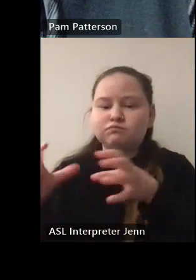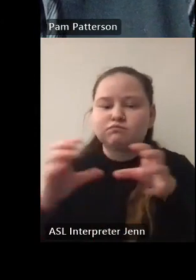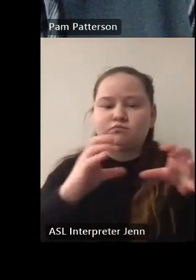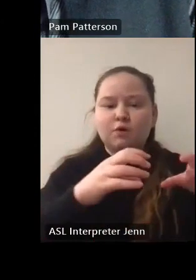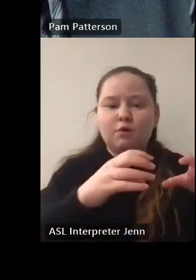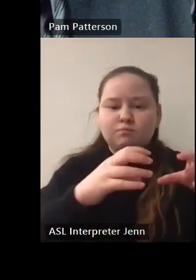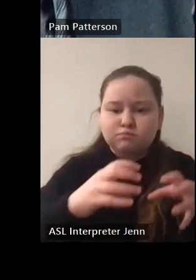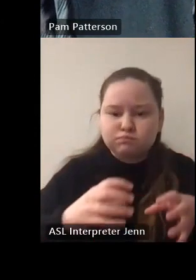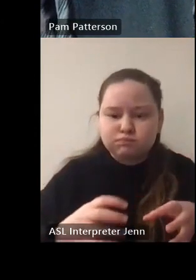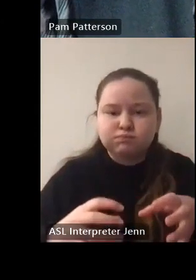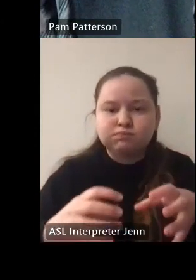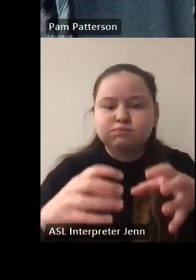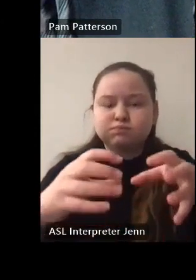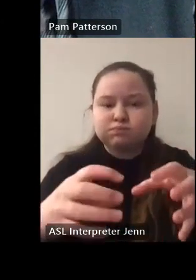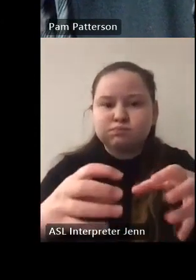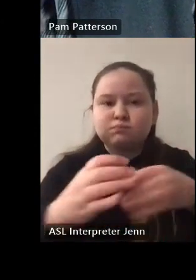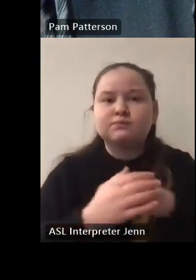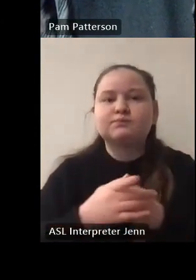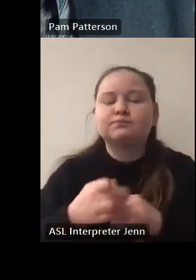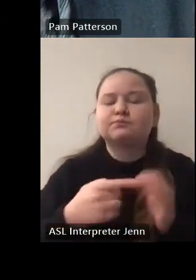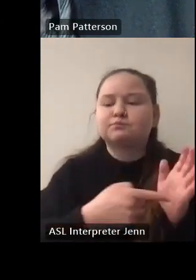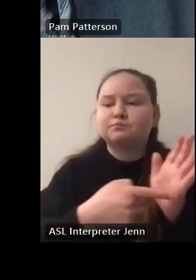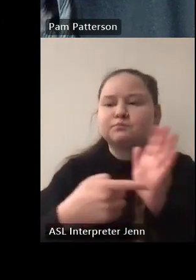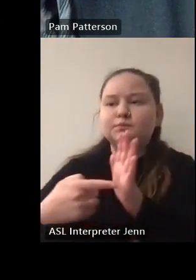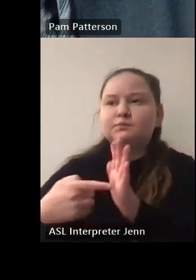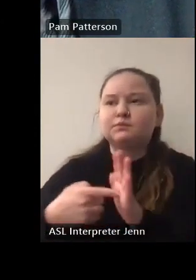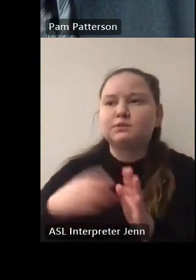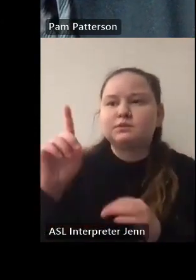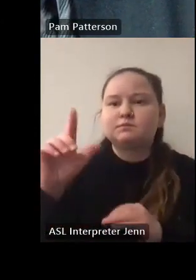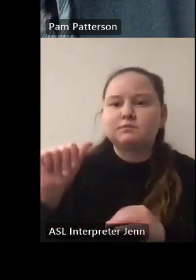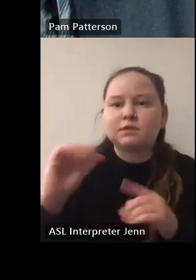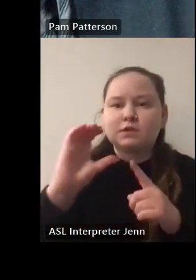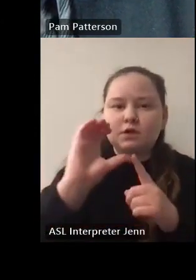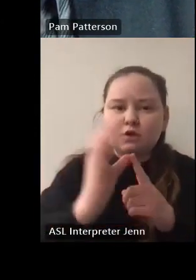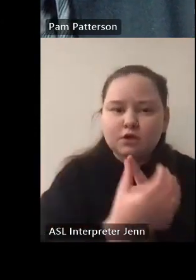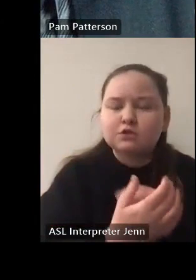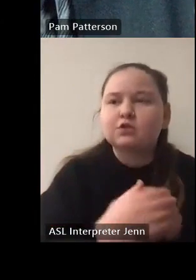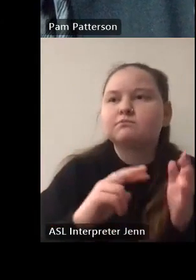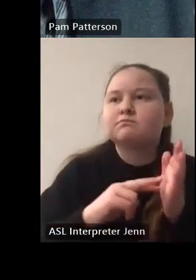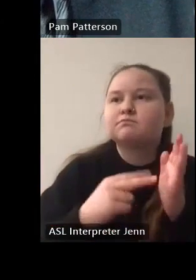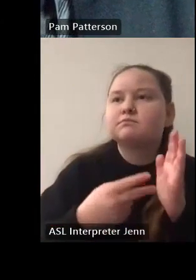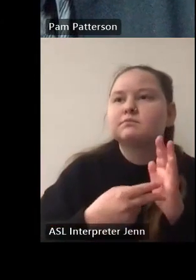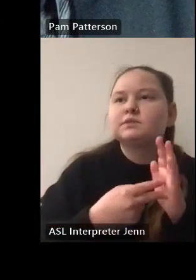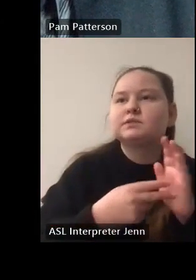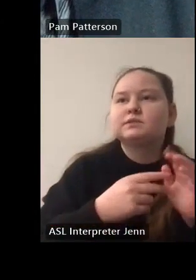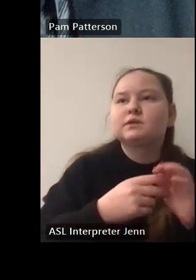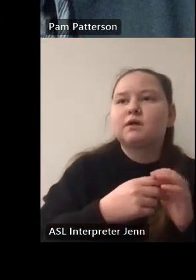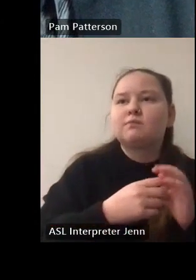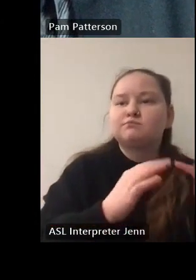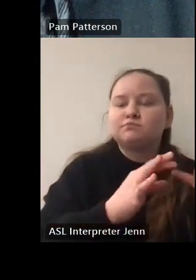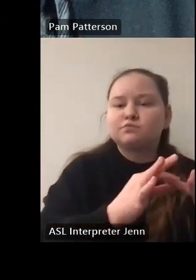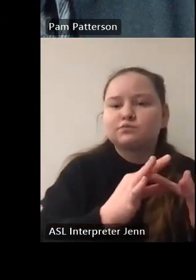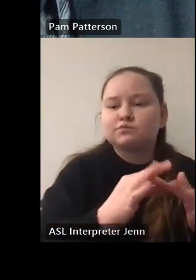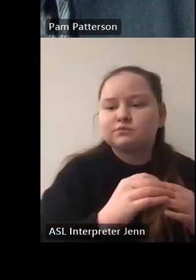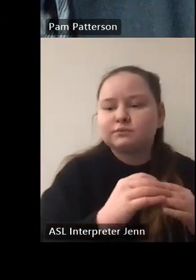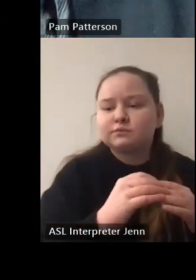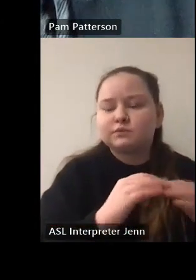to the expression of a distinct disability culture, with unique experiences, perspectives, and shared values.